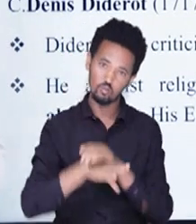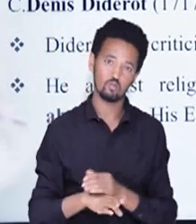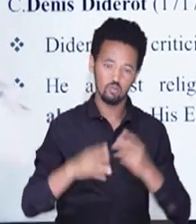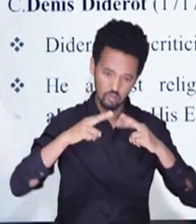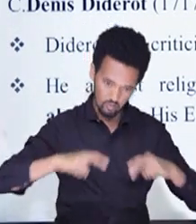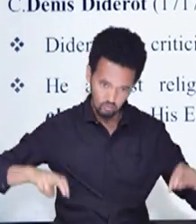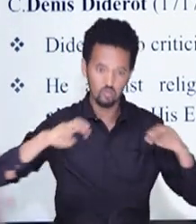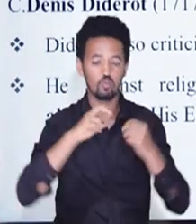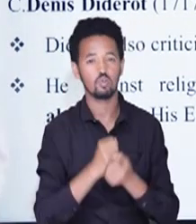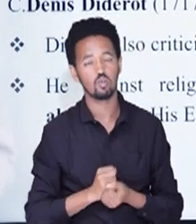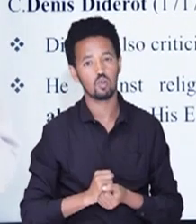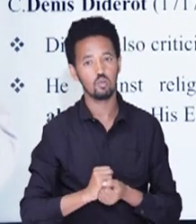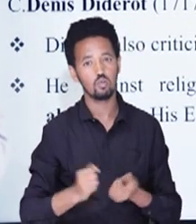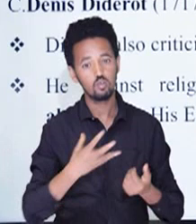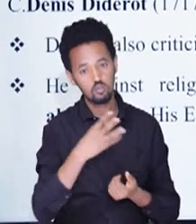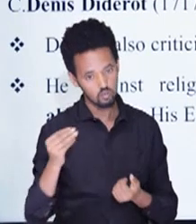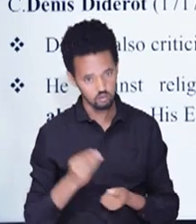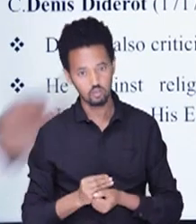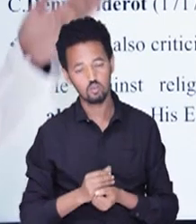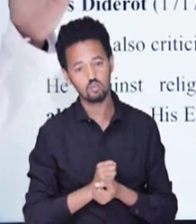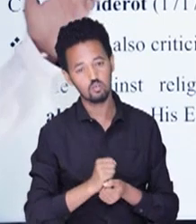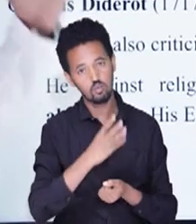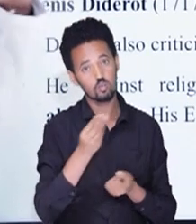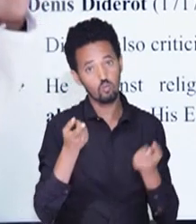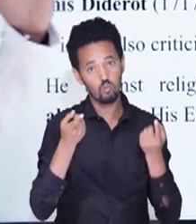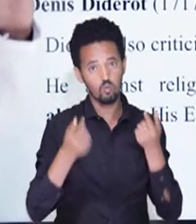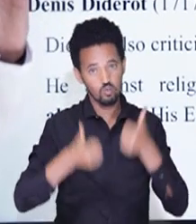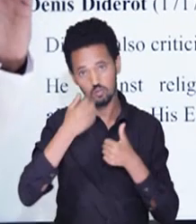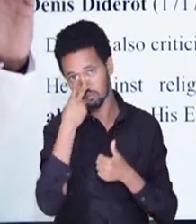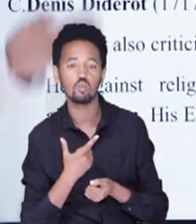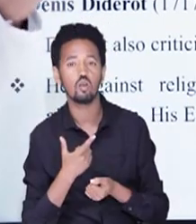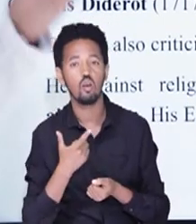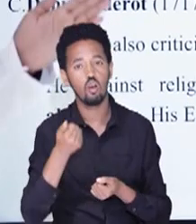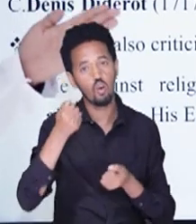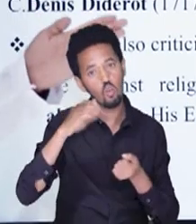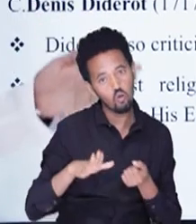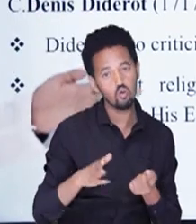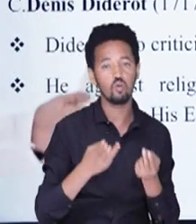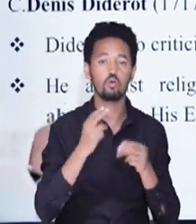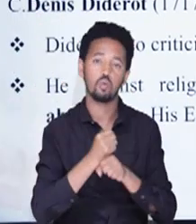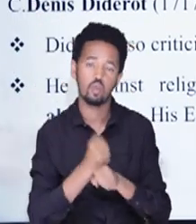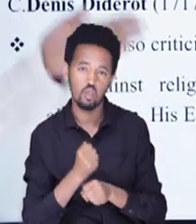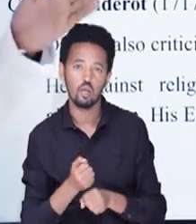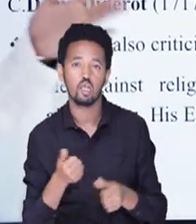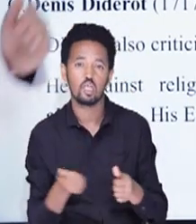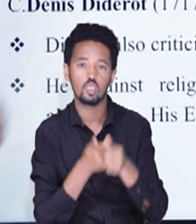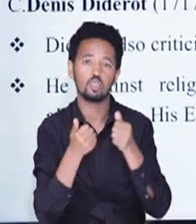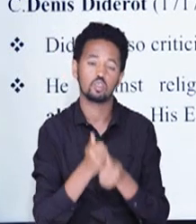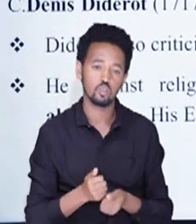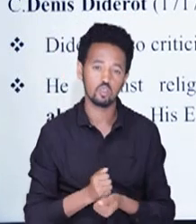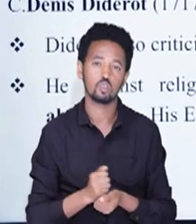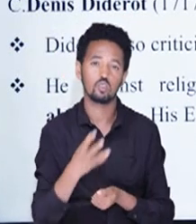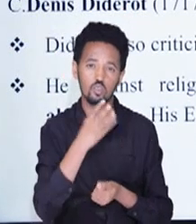executive, legislative, and judiciary. When you say legislative, executive, enforcement of the law,